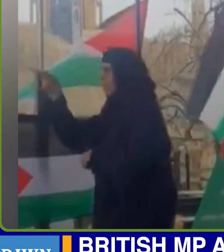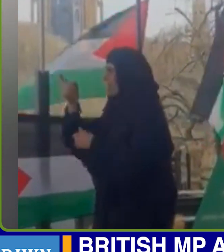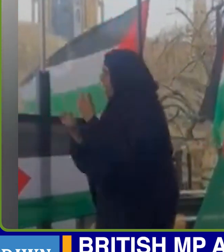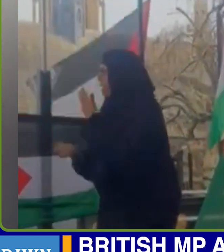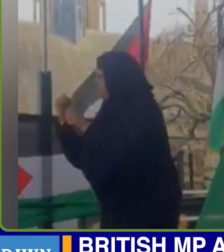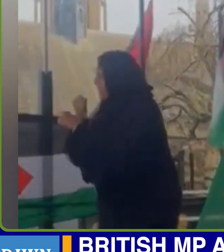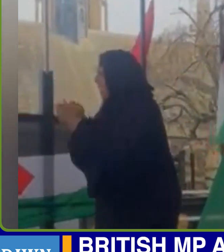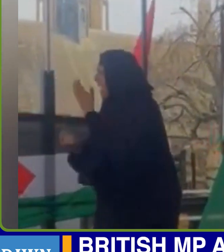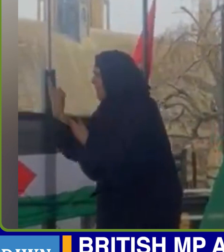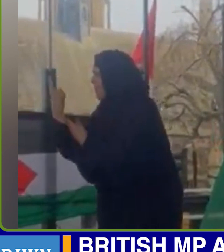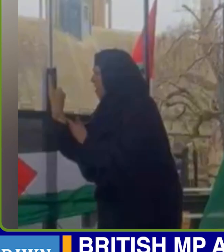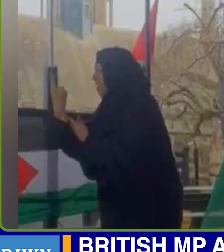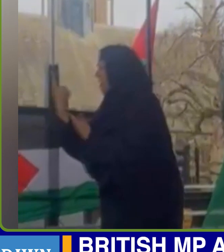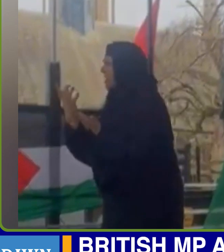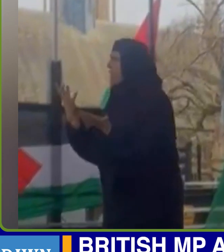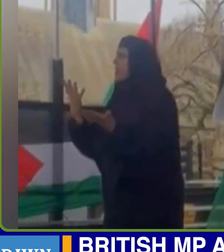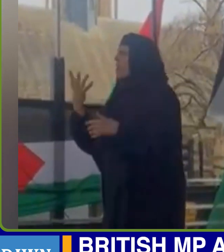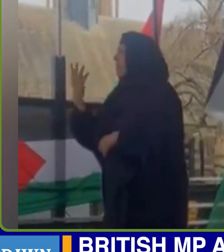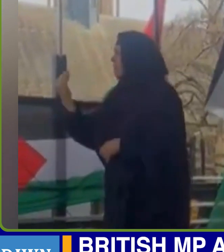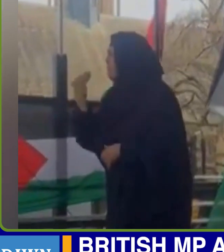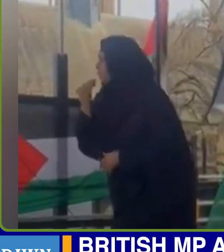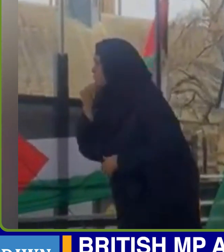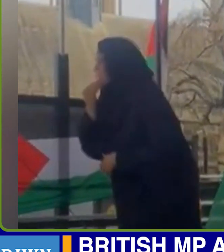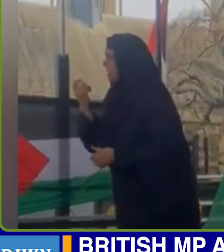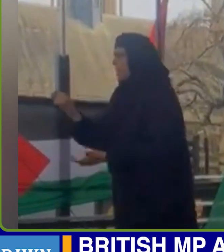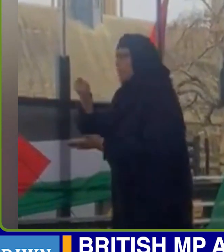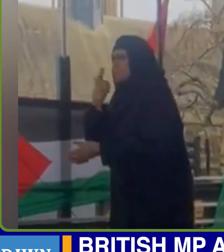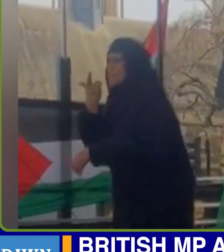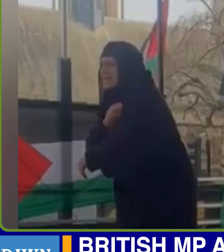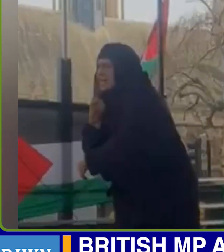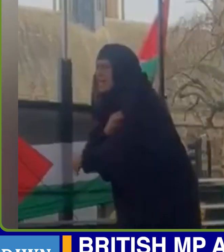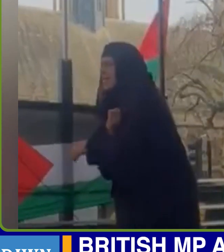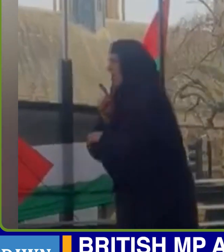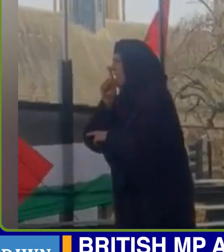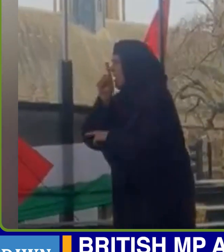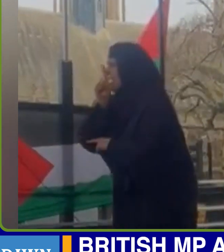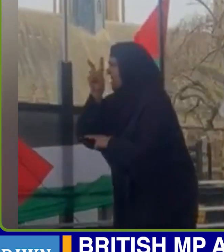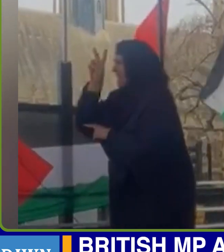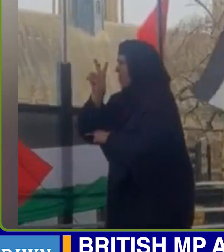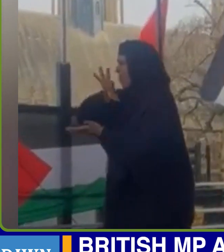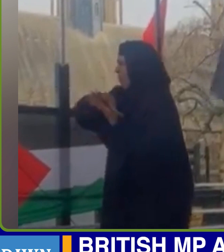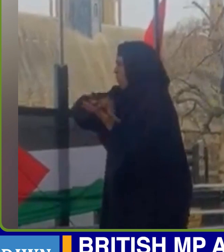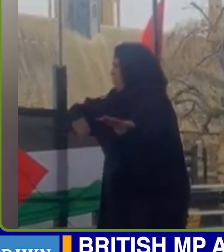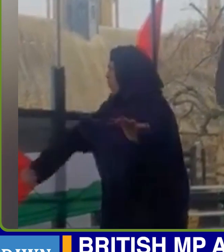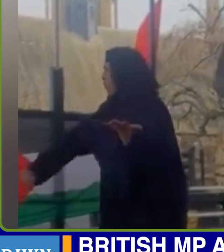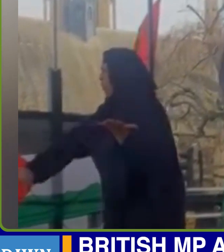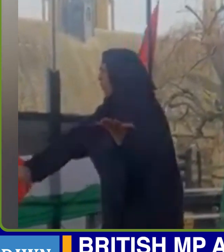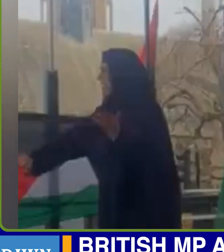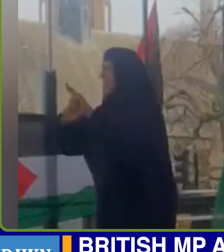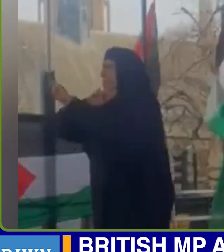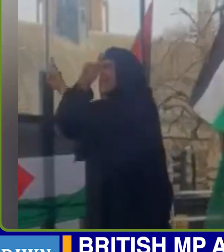of food, medicine, fuel and electricity, and the blatant violations of